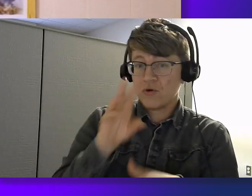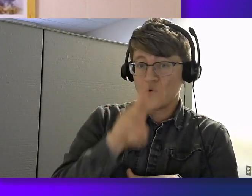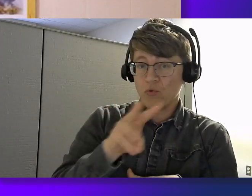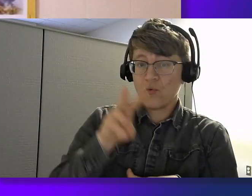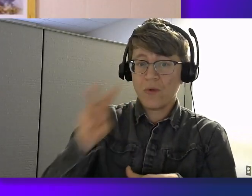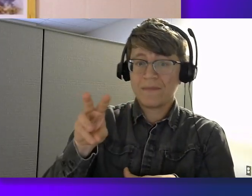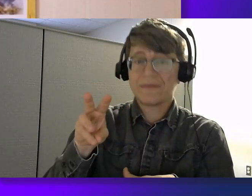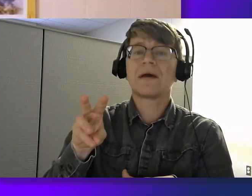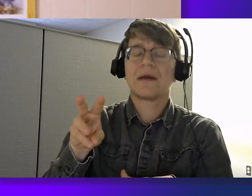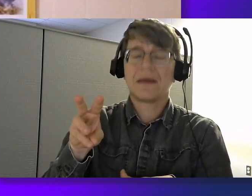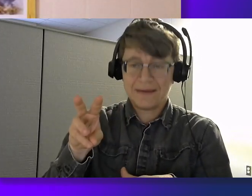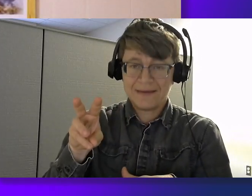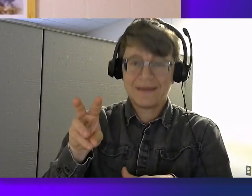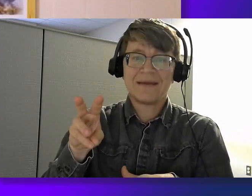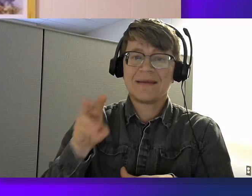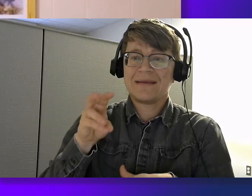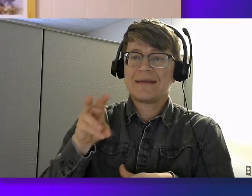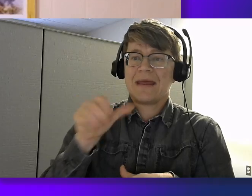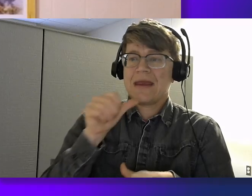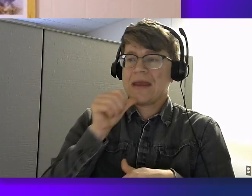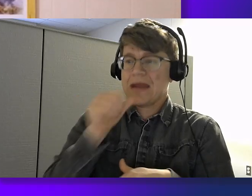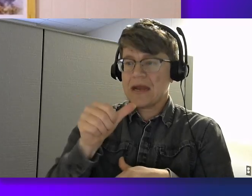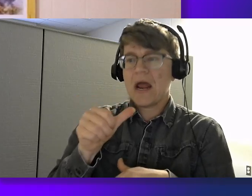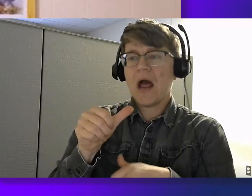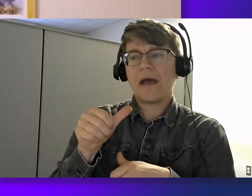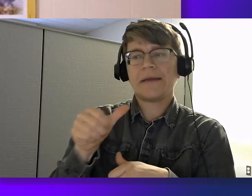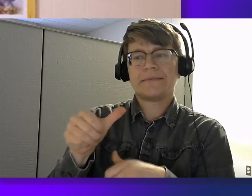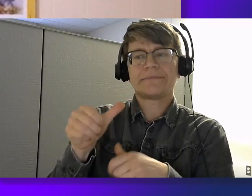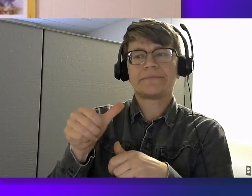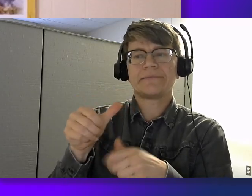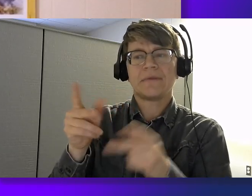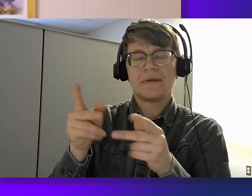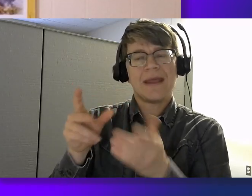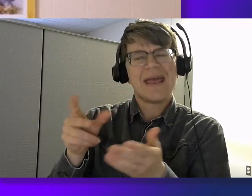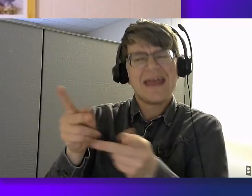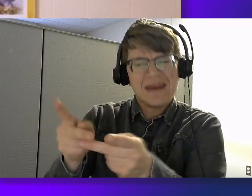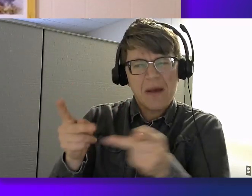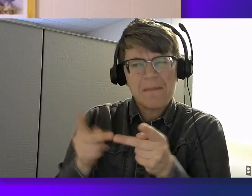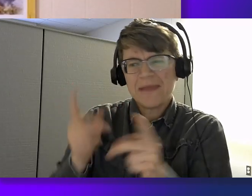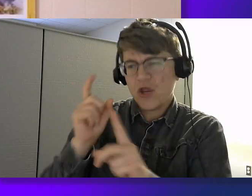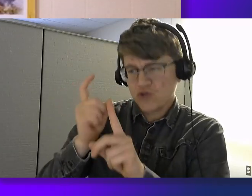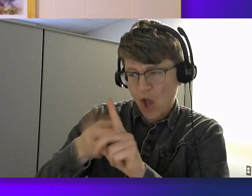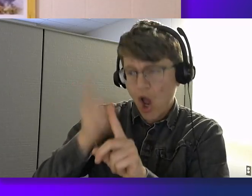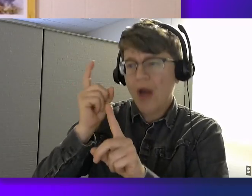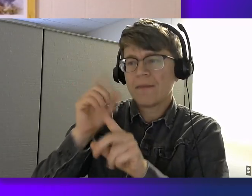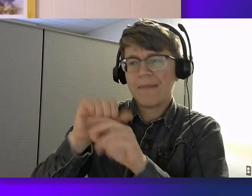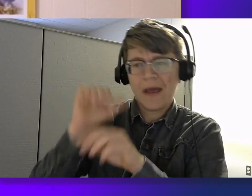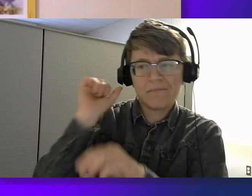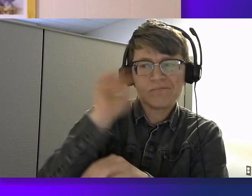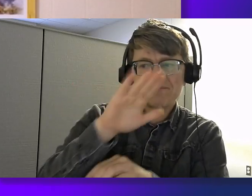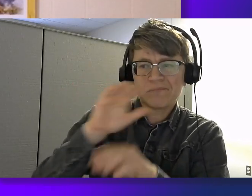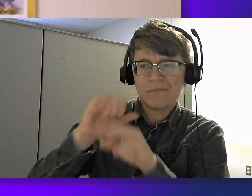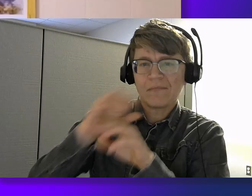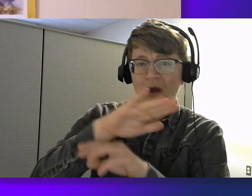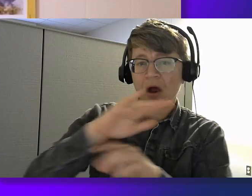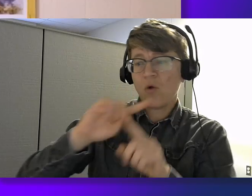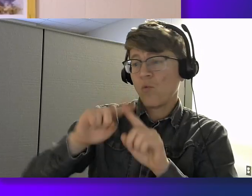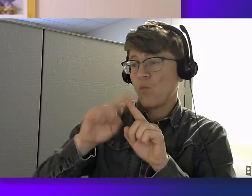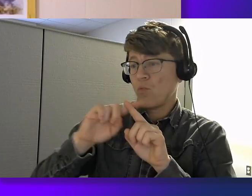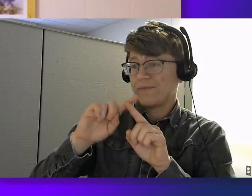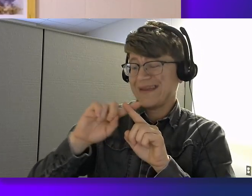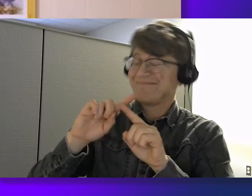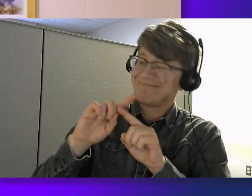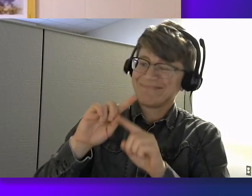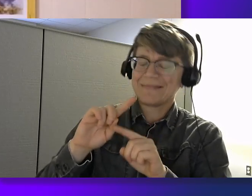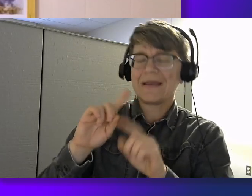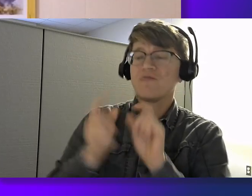on a platform that automatically generates a new sitemap and then updates it on your web server when new pages are added, then every time